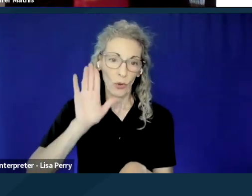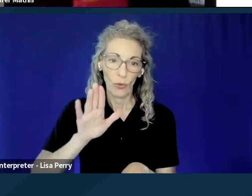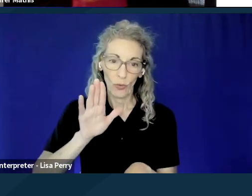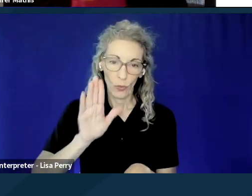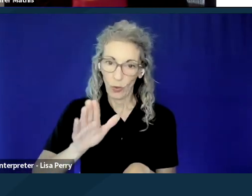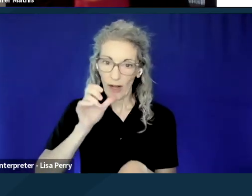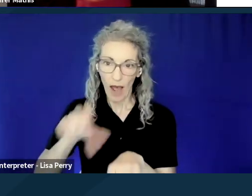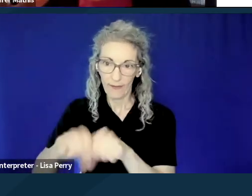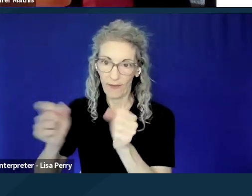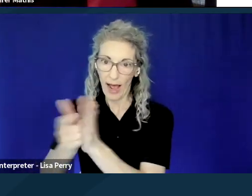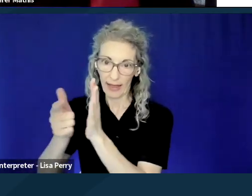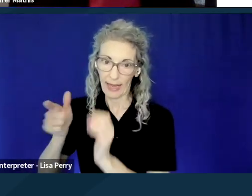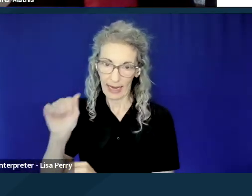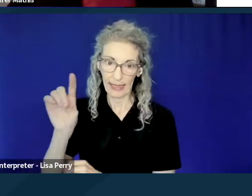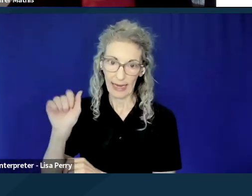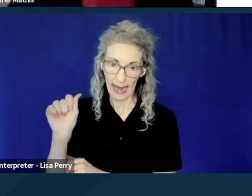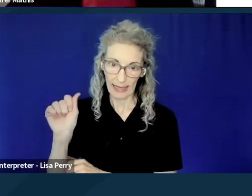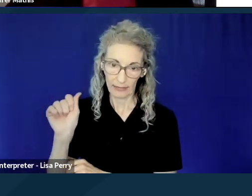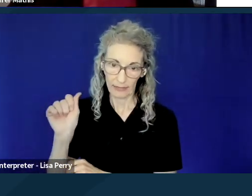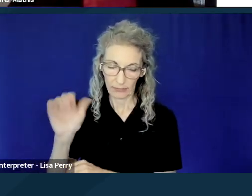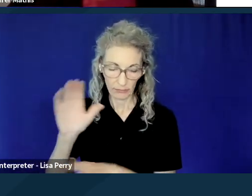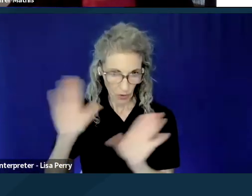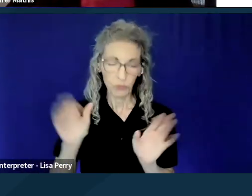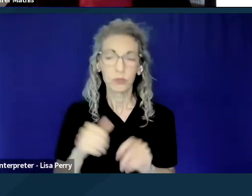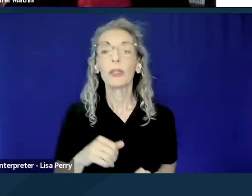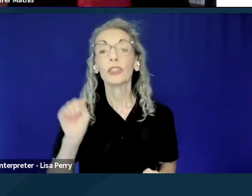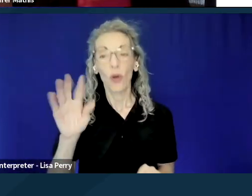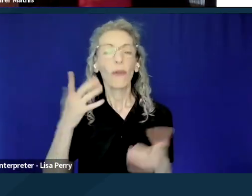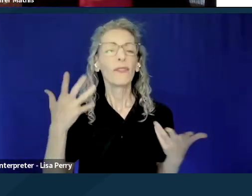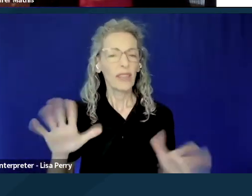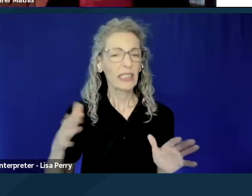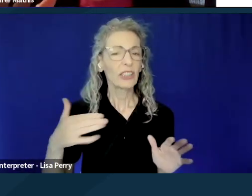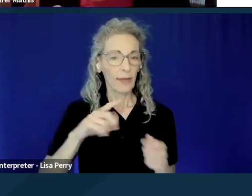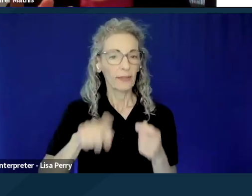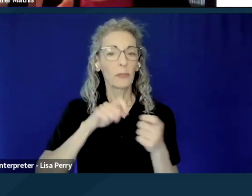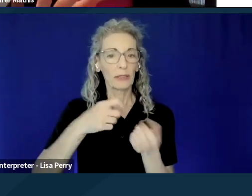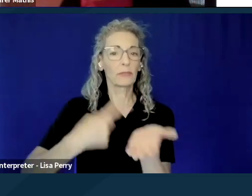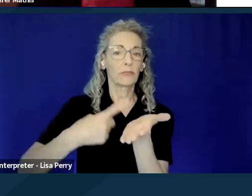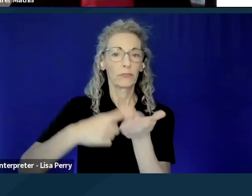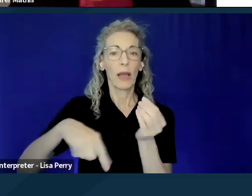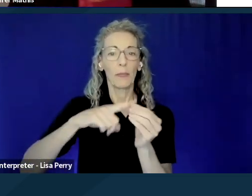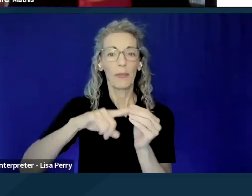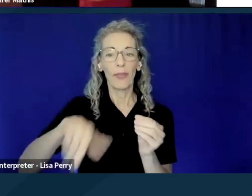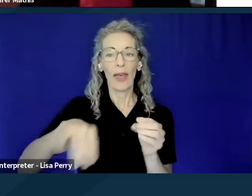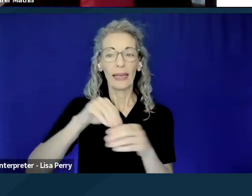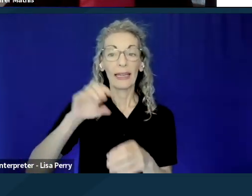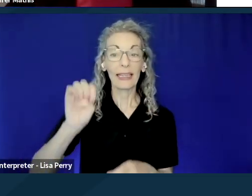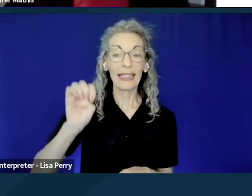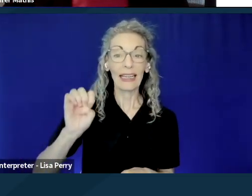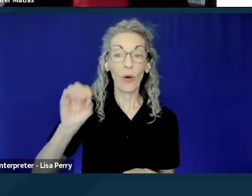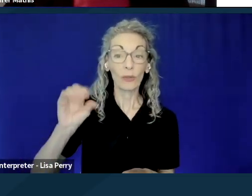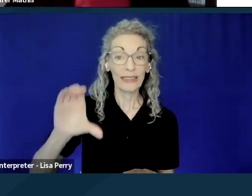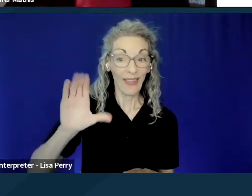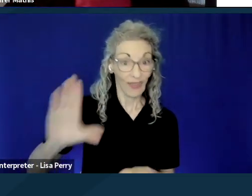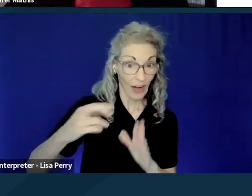the ADA by doing that. So there's specific discussion about that in the EEOC's regulations, and then also